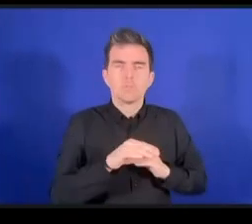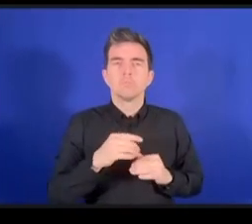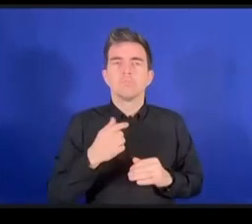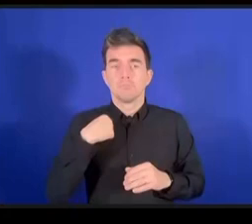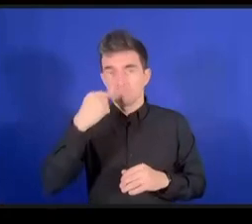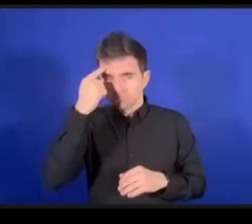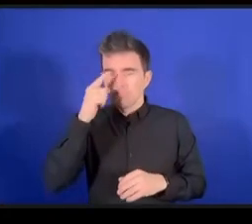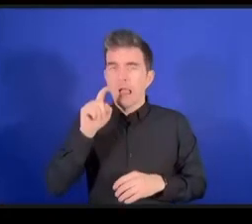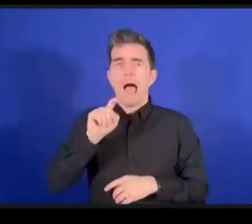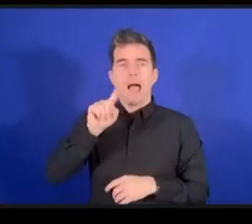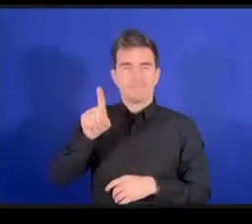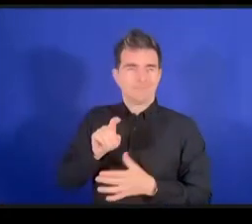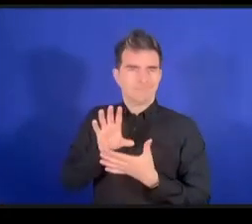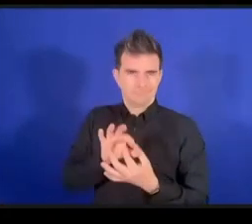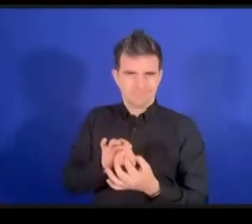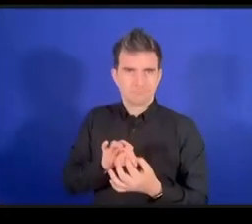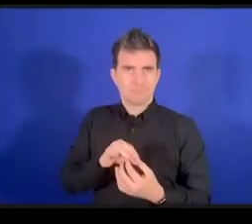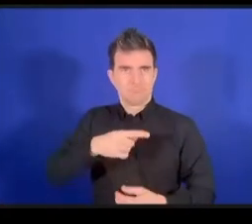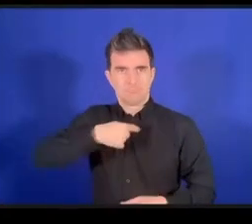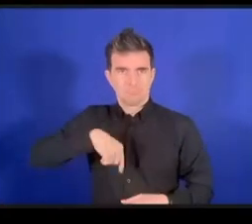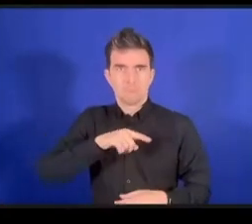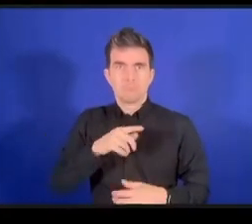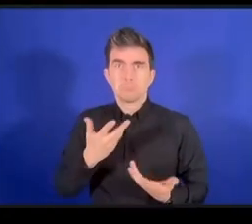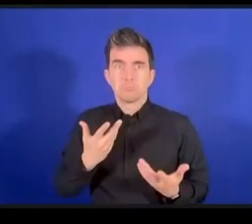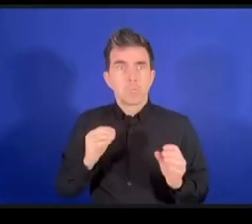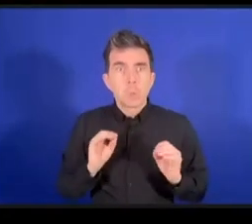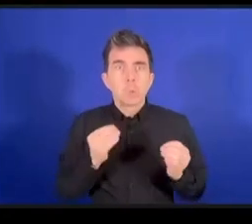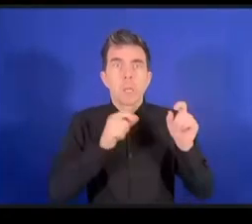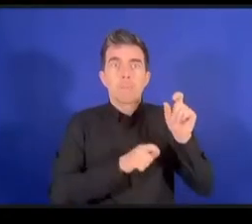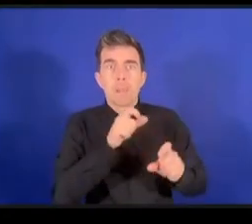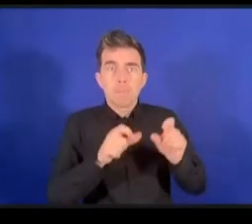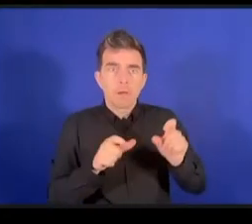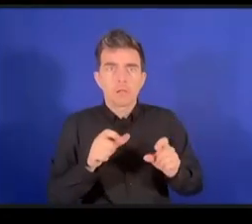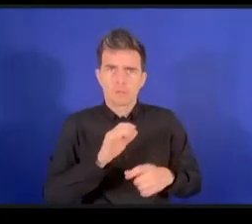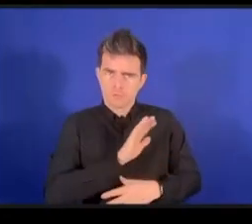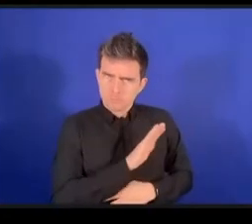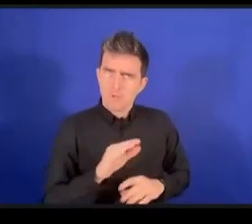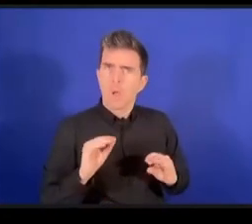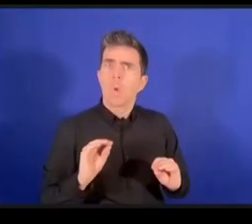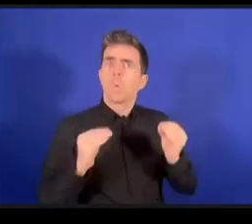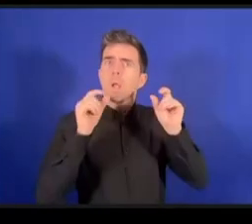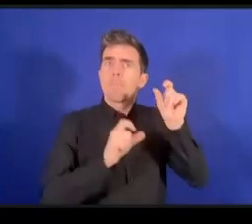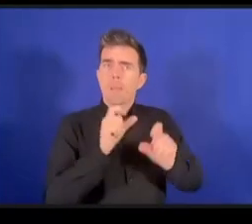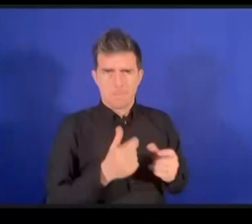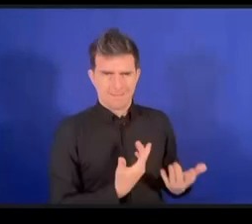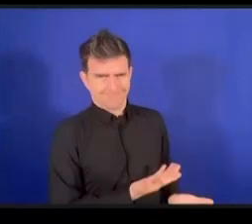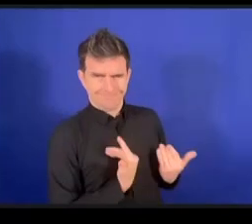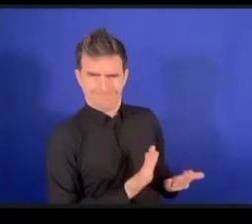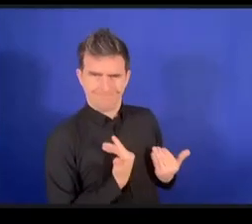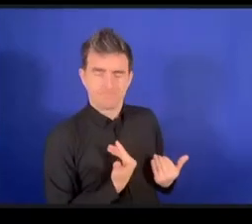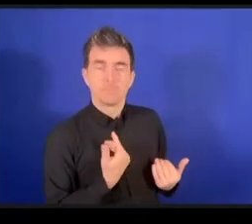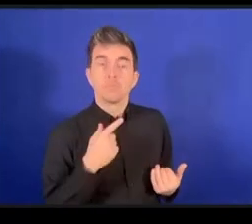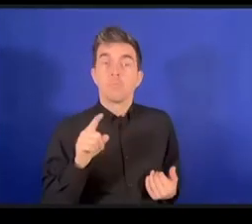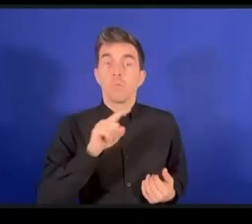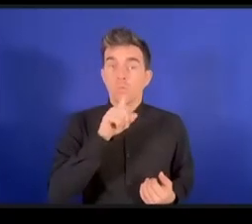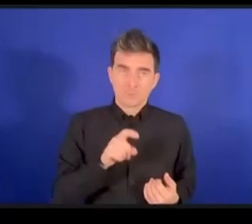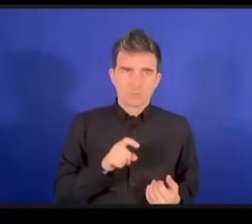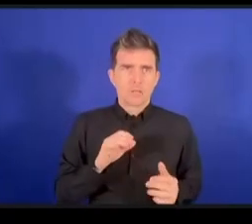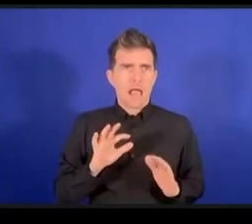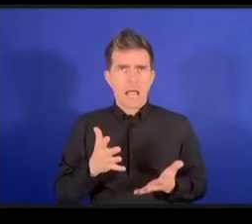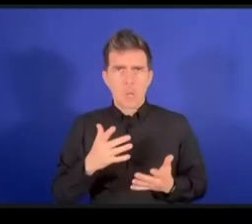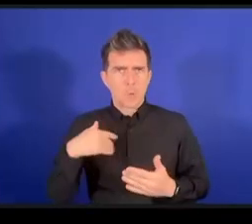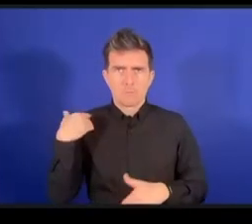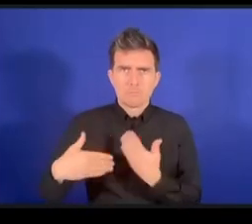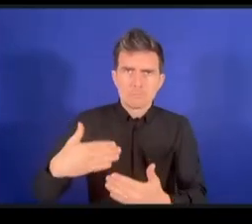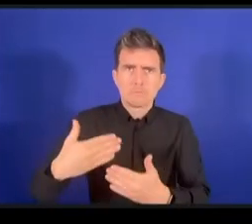how to fast track the efforts, and I'm thinking that question is for all of us. Youth came as